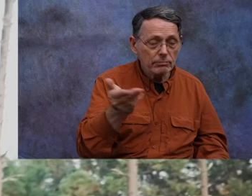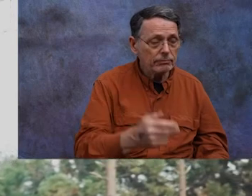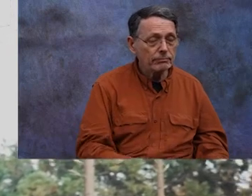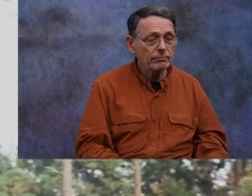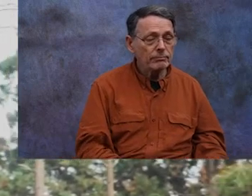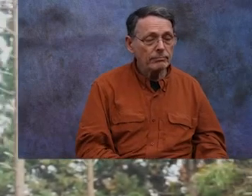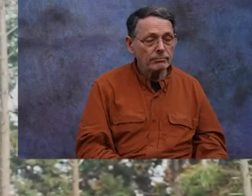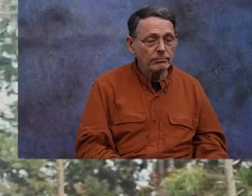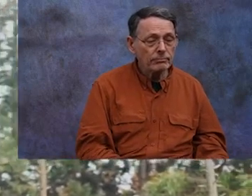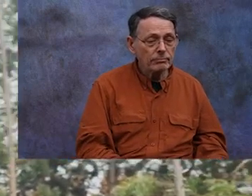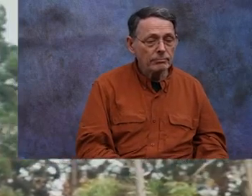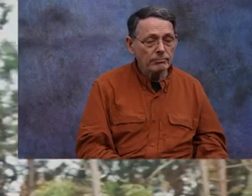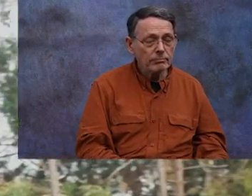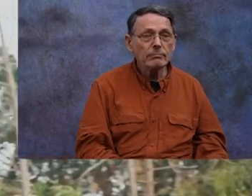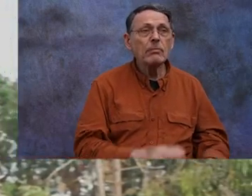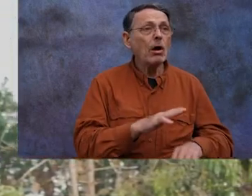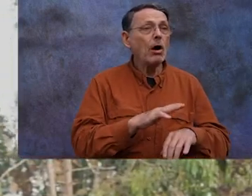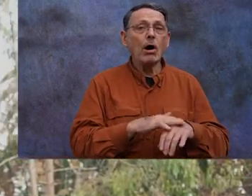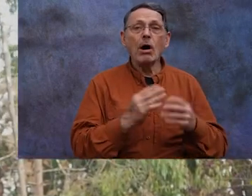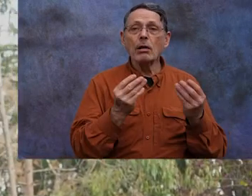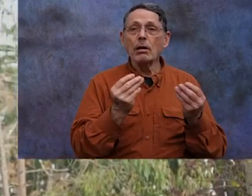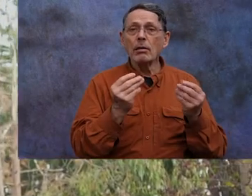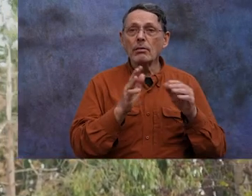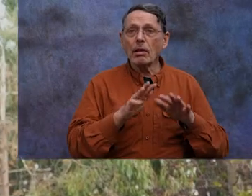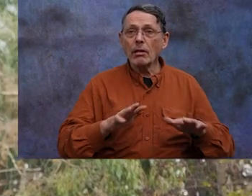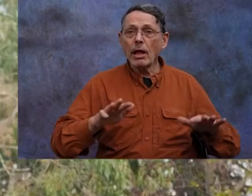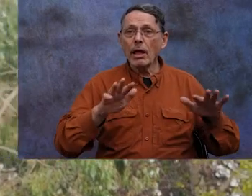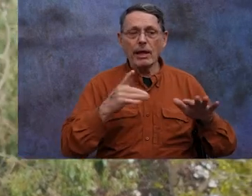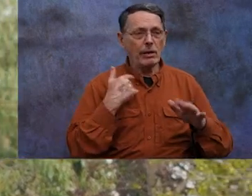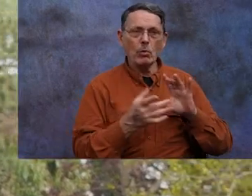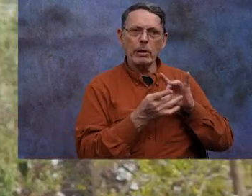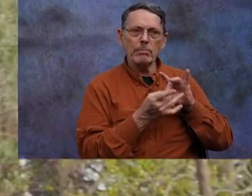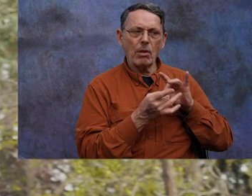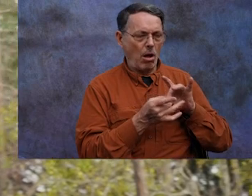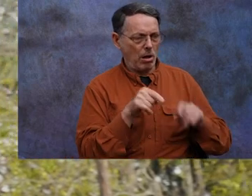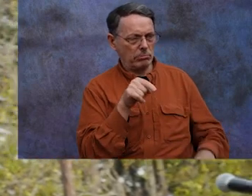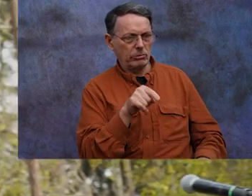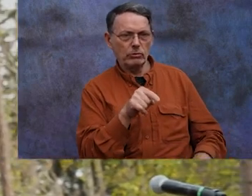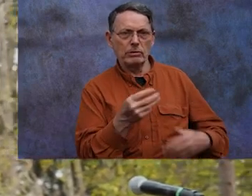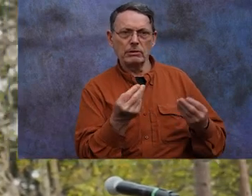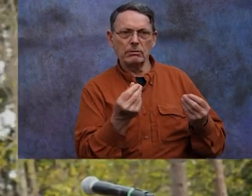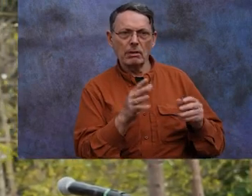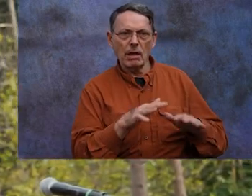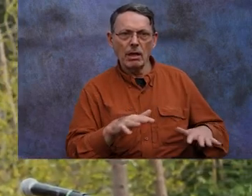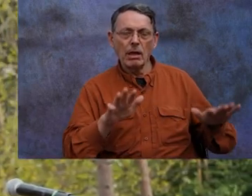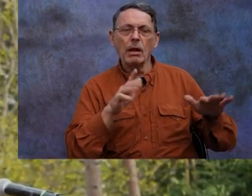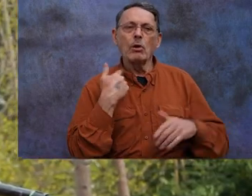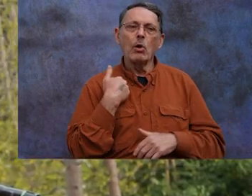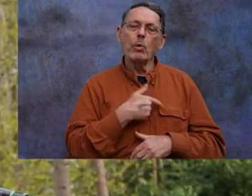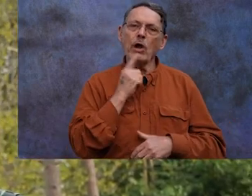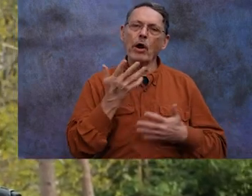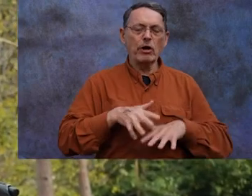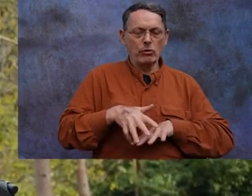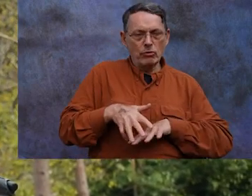We are on land. And we belong to the land, and we are here to ground.